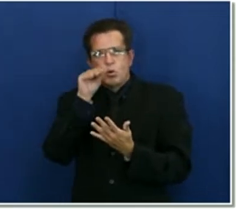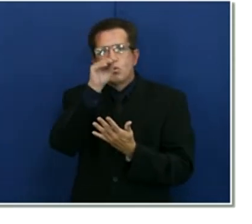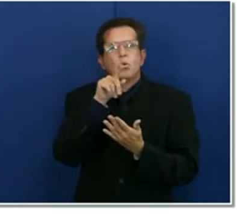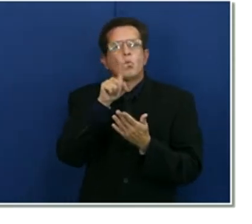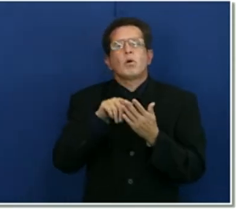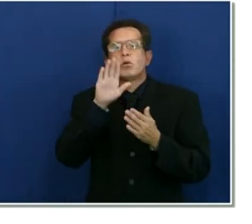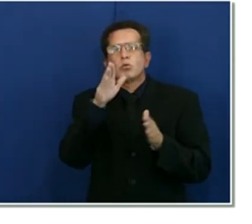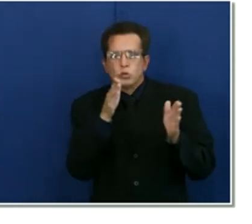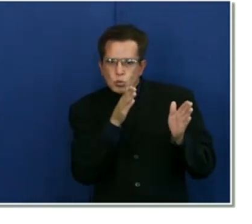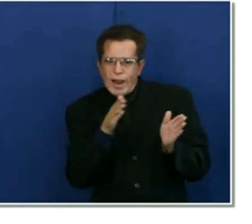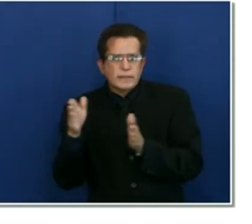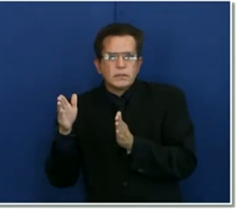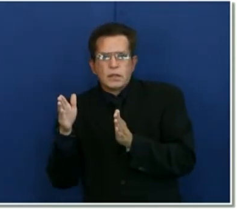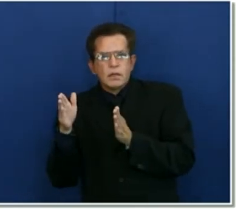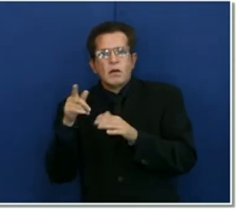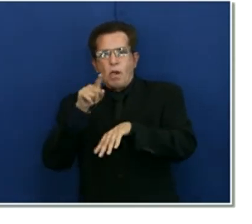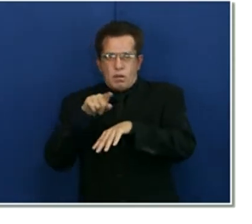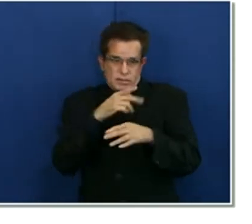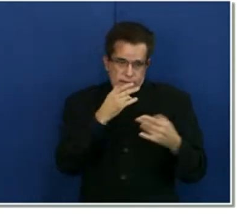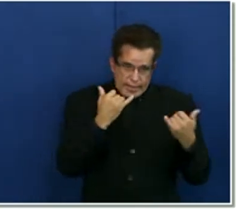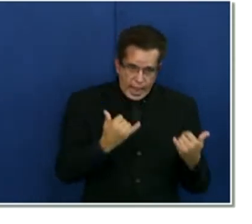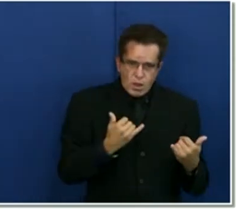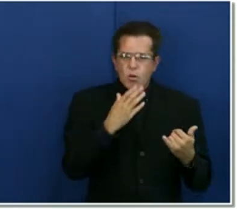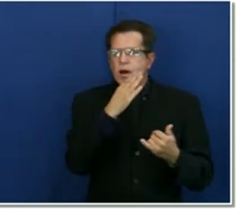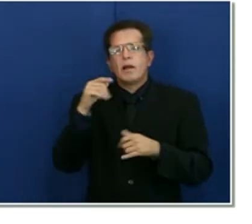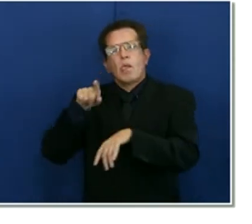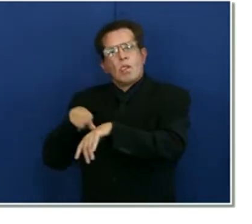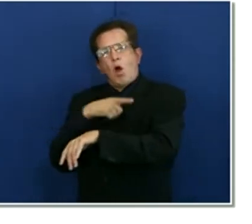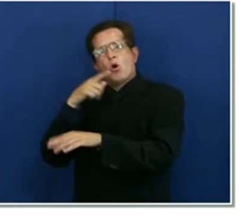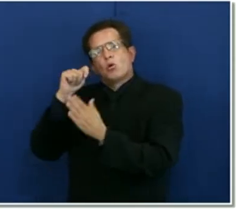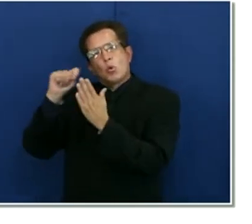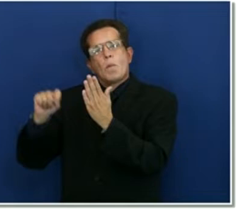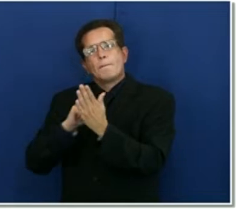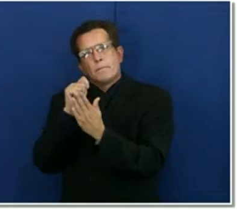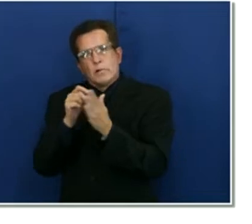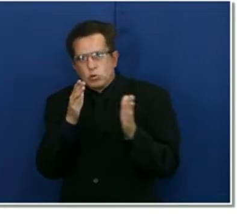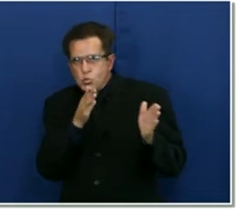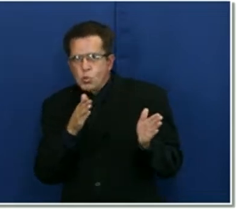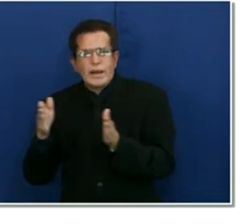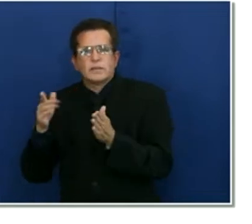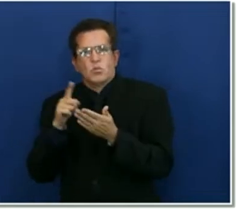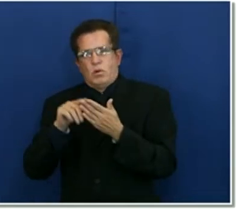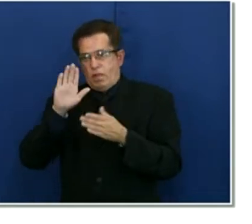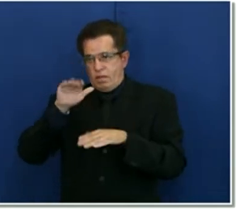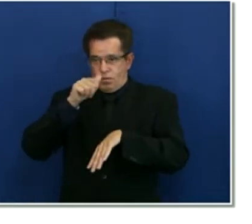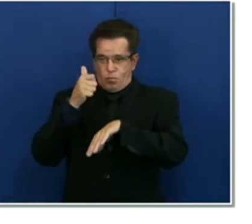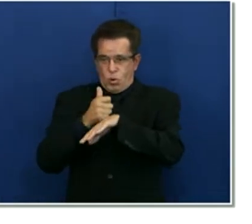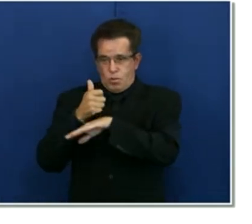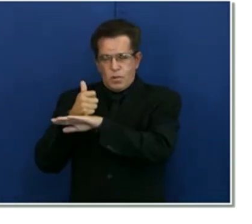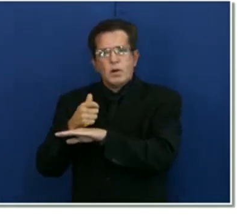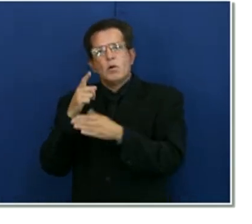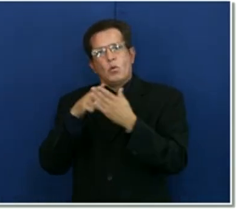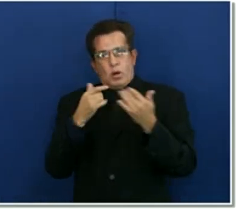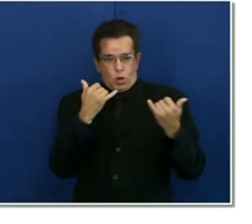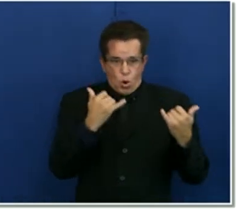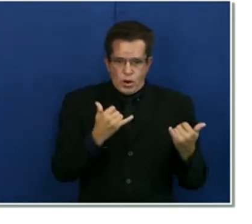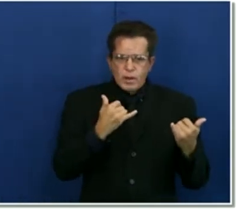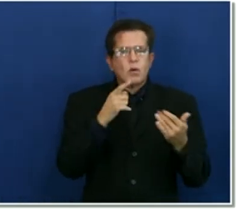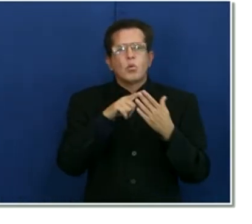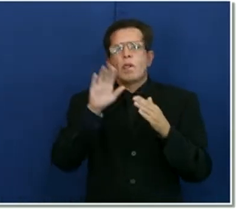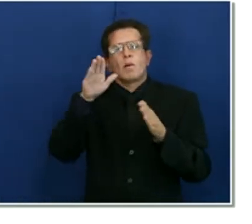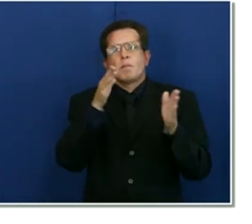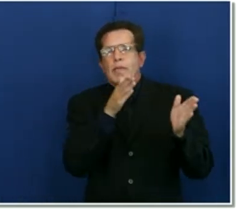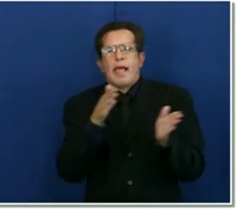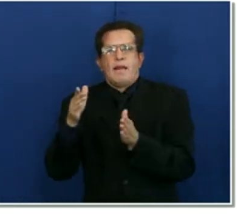strategies, long-term strategies, and cross-cutting strategies, either current and ongoing activities in these